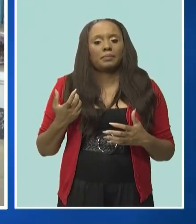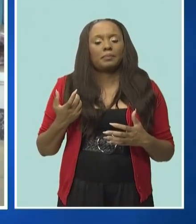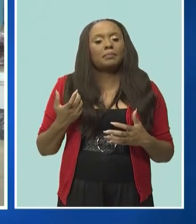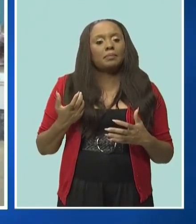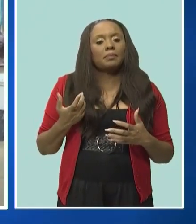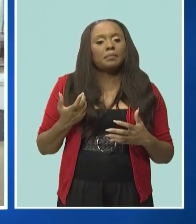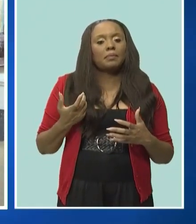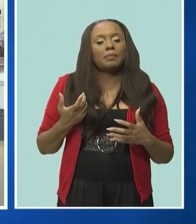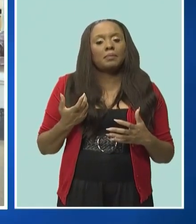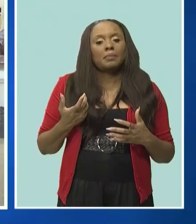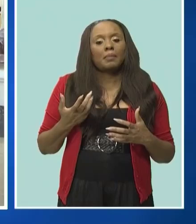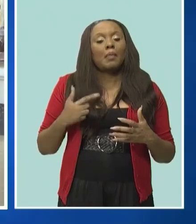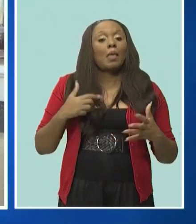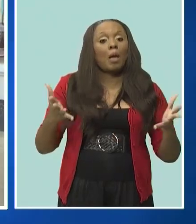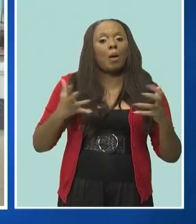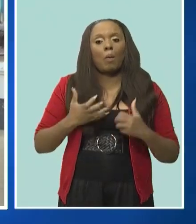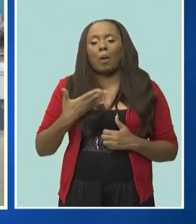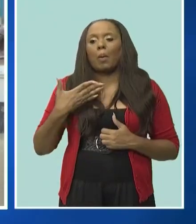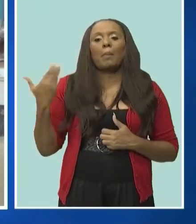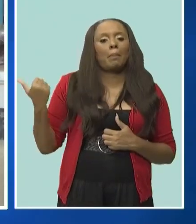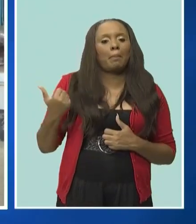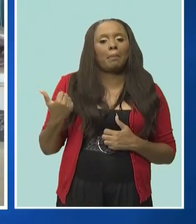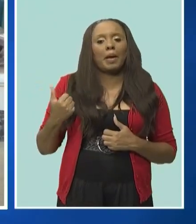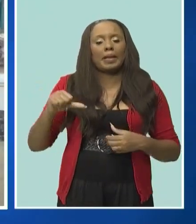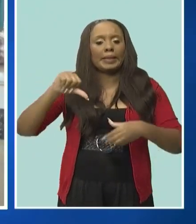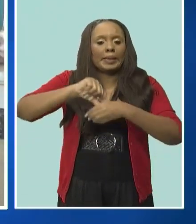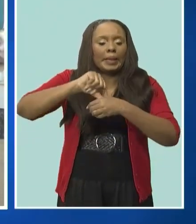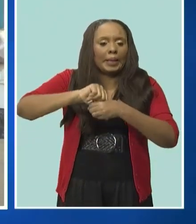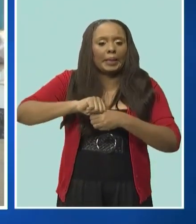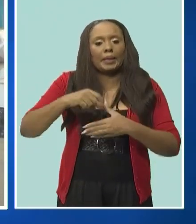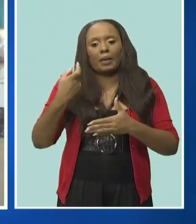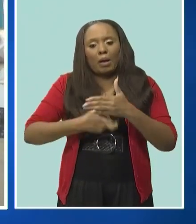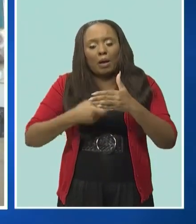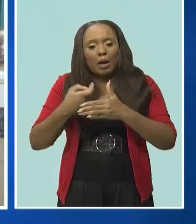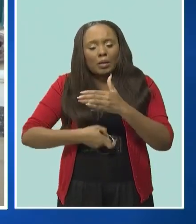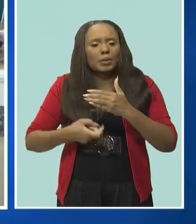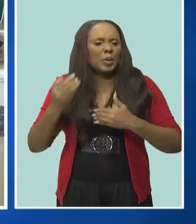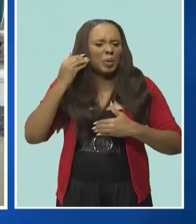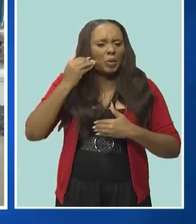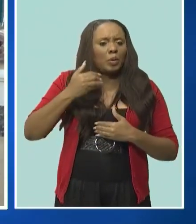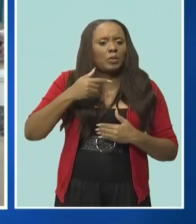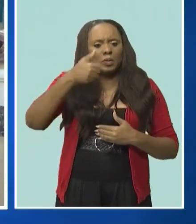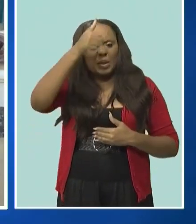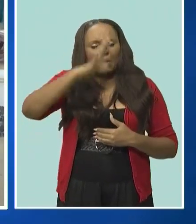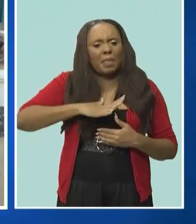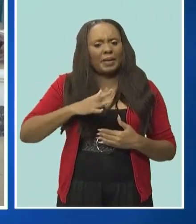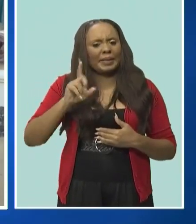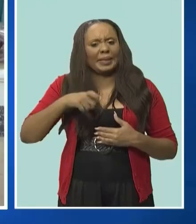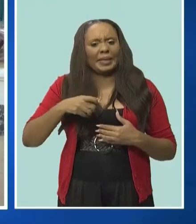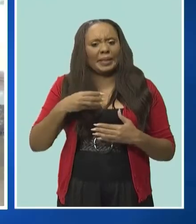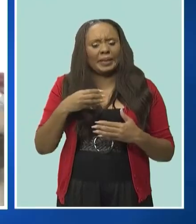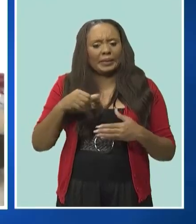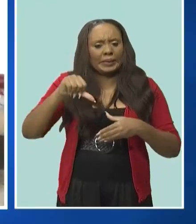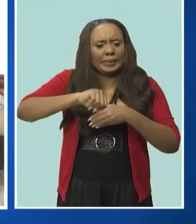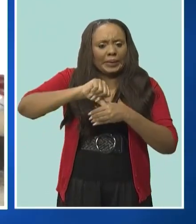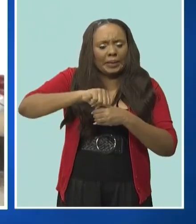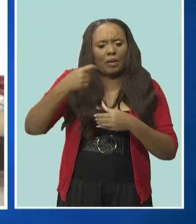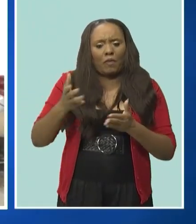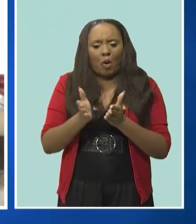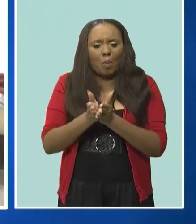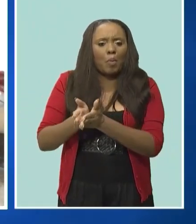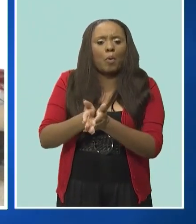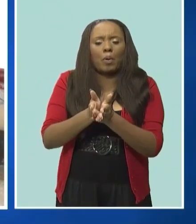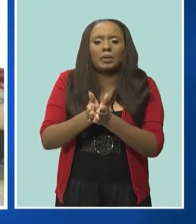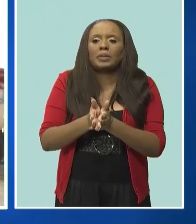go out and they don't do their catches as they usually do, it's obvious that the prices are going to go up. Some people think